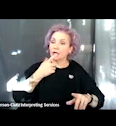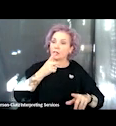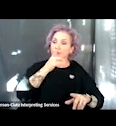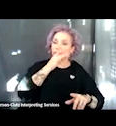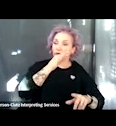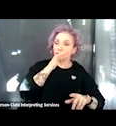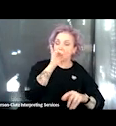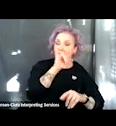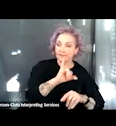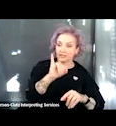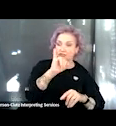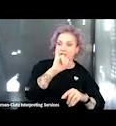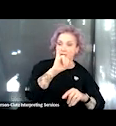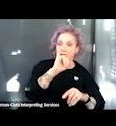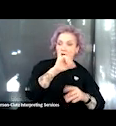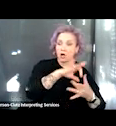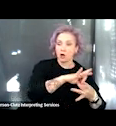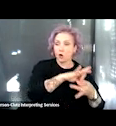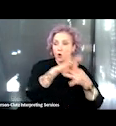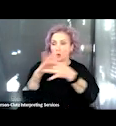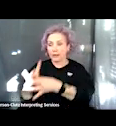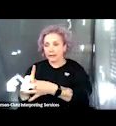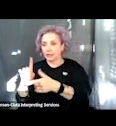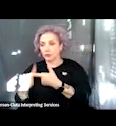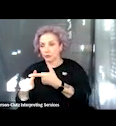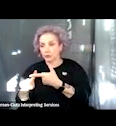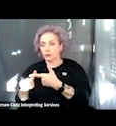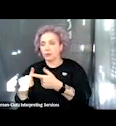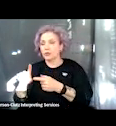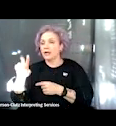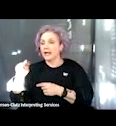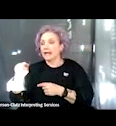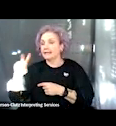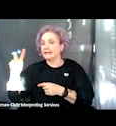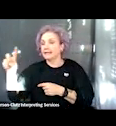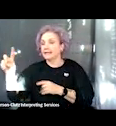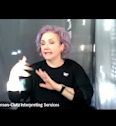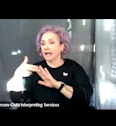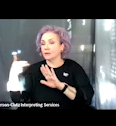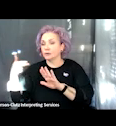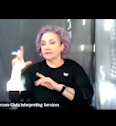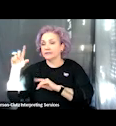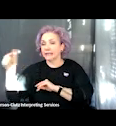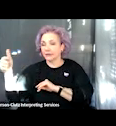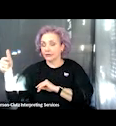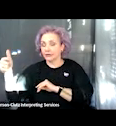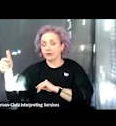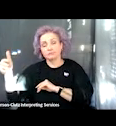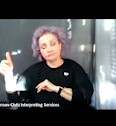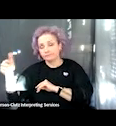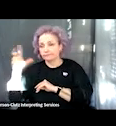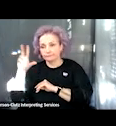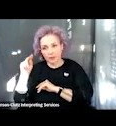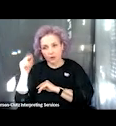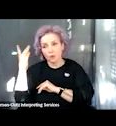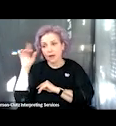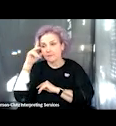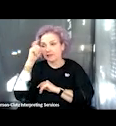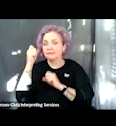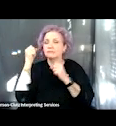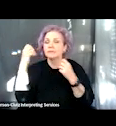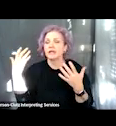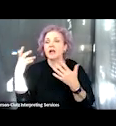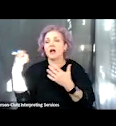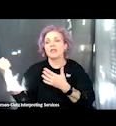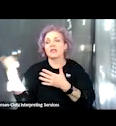And so this way basically brings us to the importance, or, it led researchers to try and look at this in a rodent